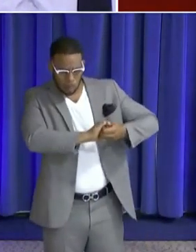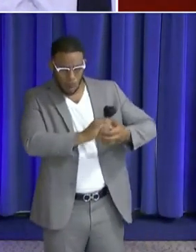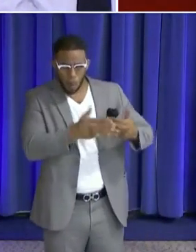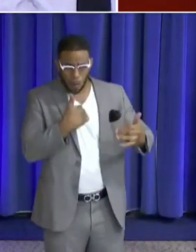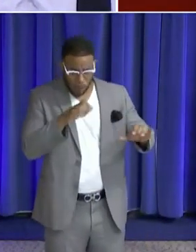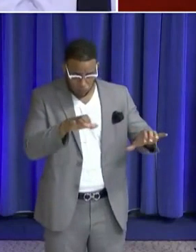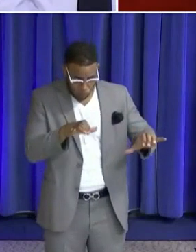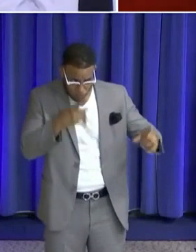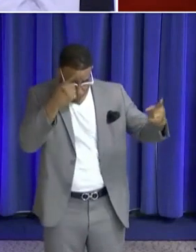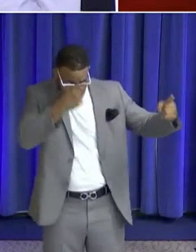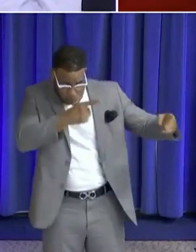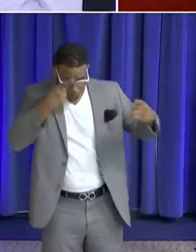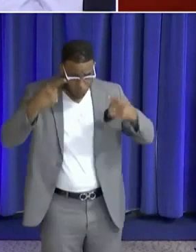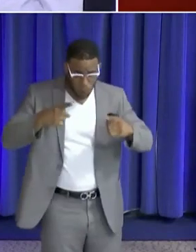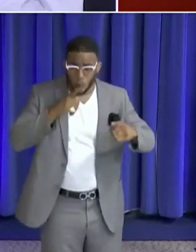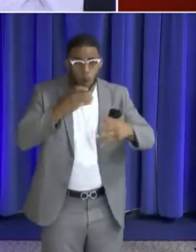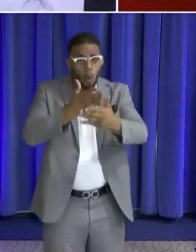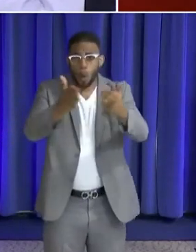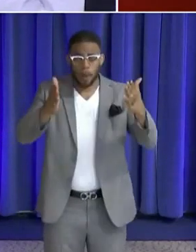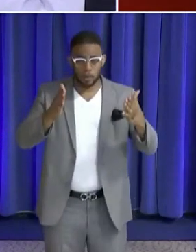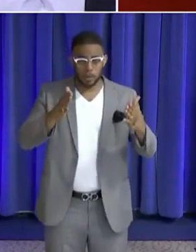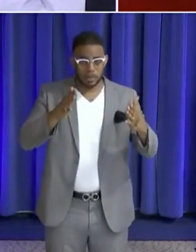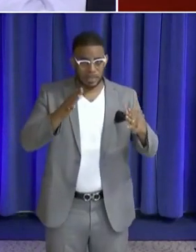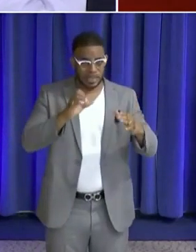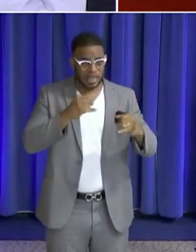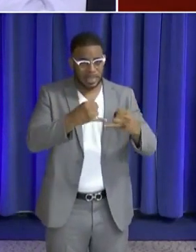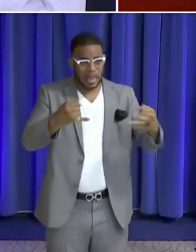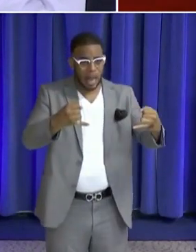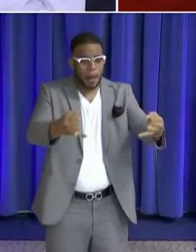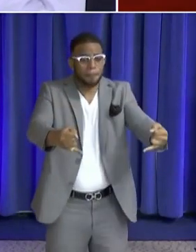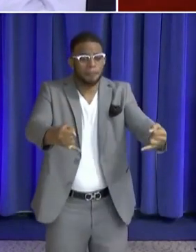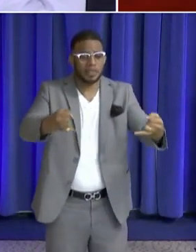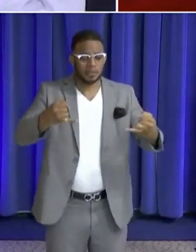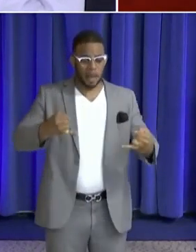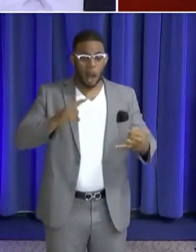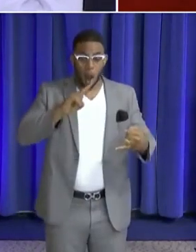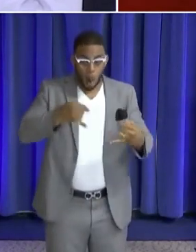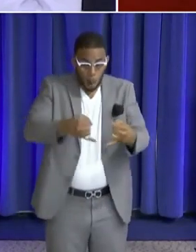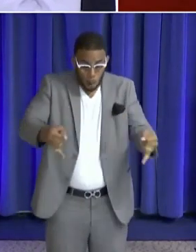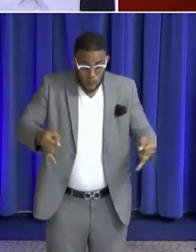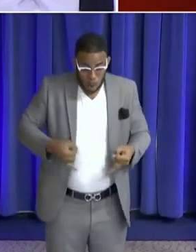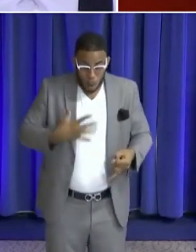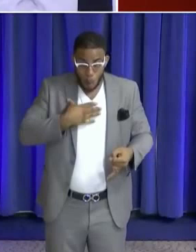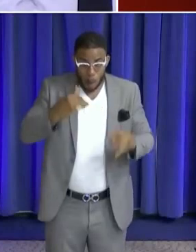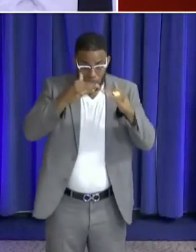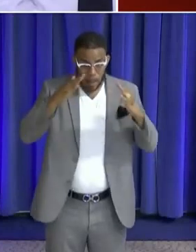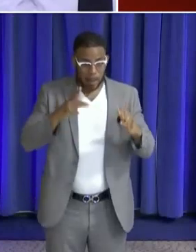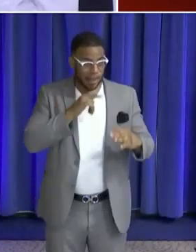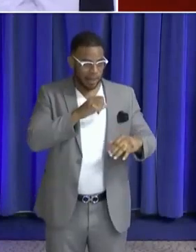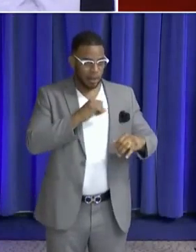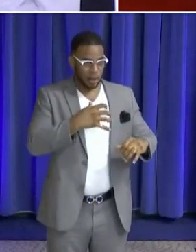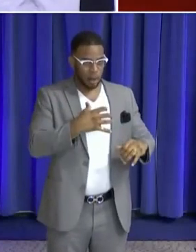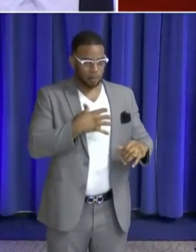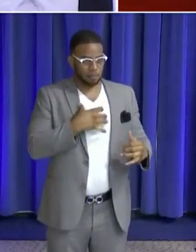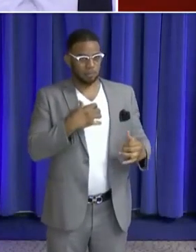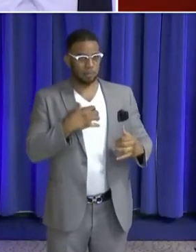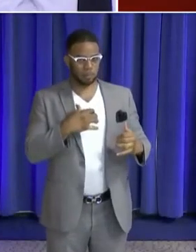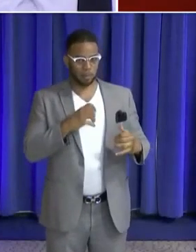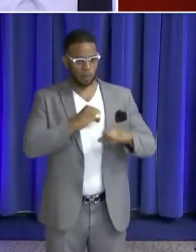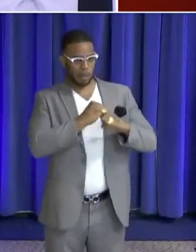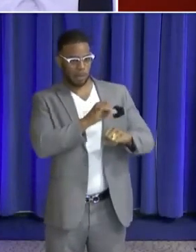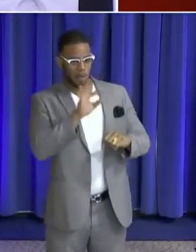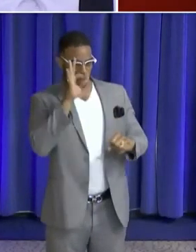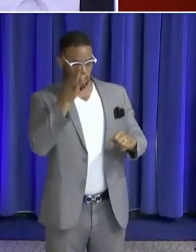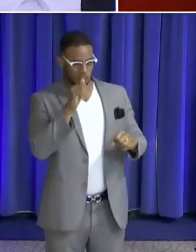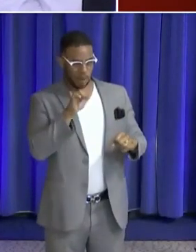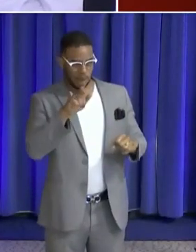have to do with whomever to get that line pushed back. They can make an argument for protecting their federal